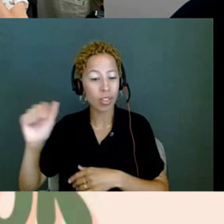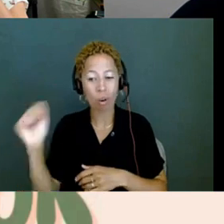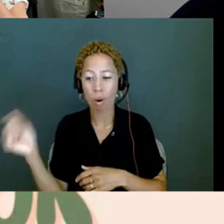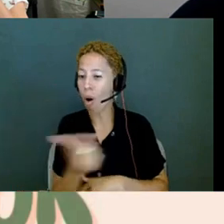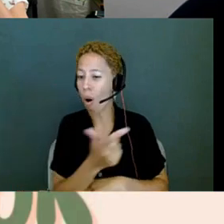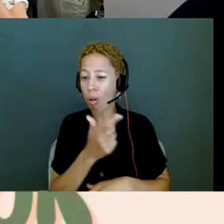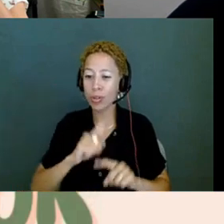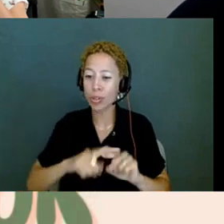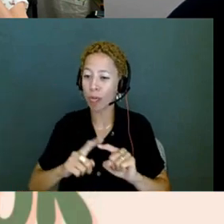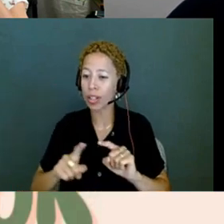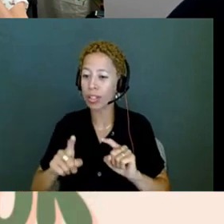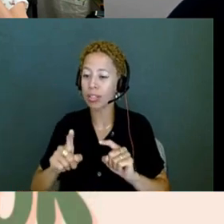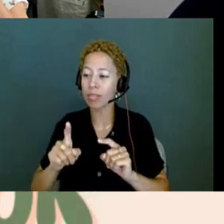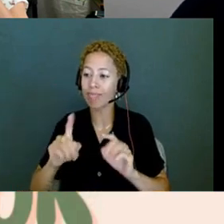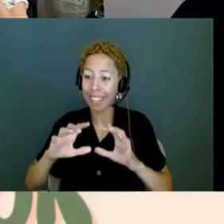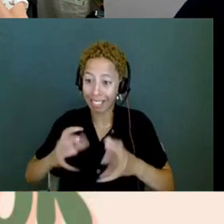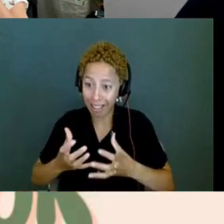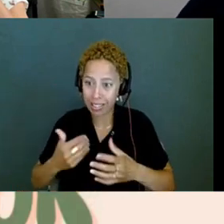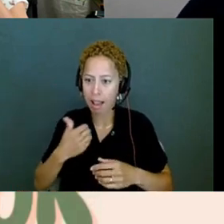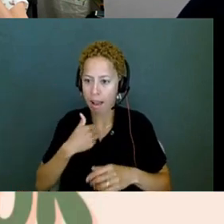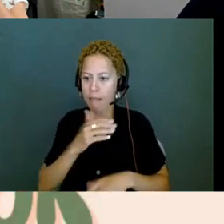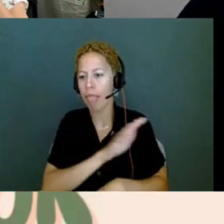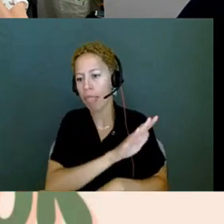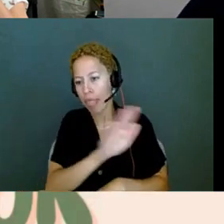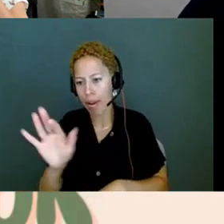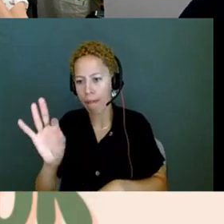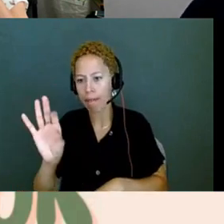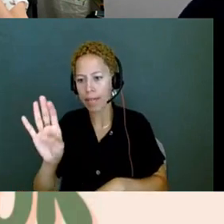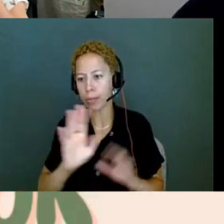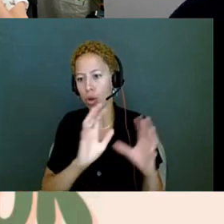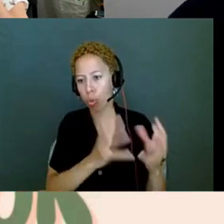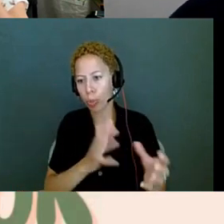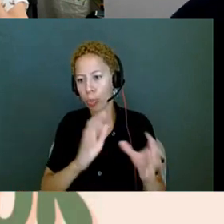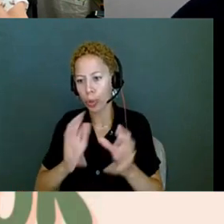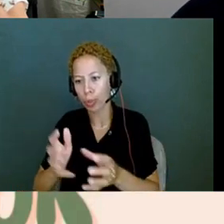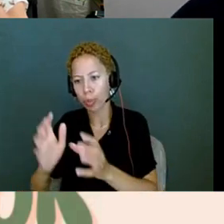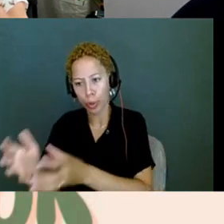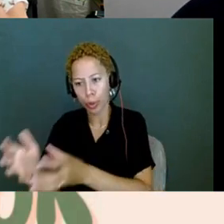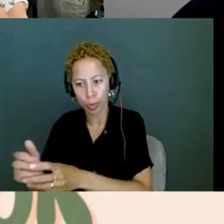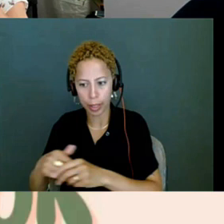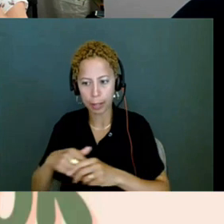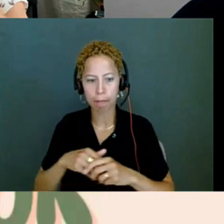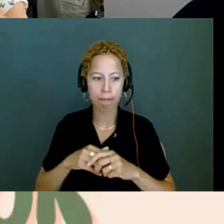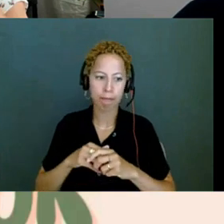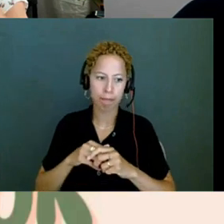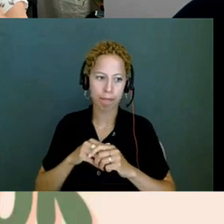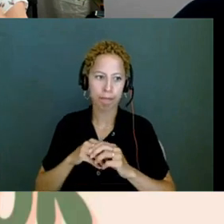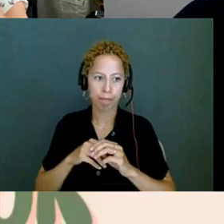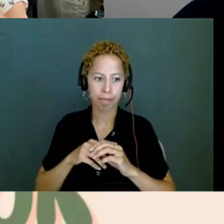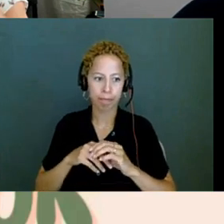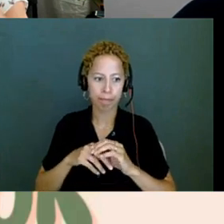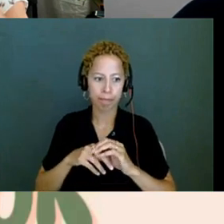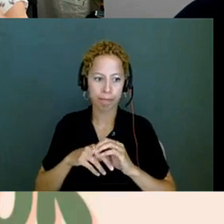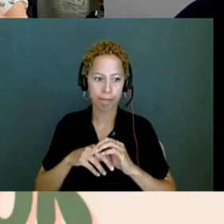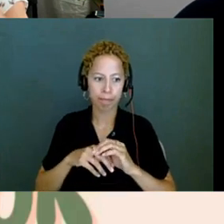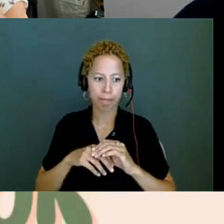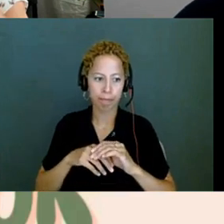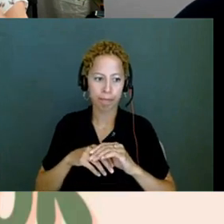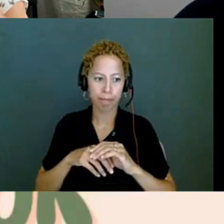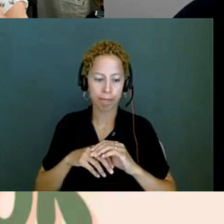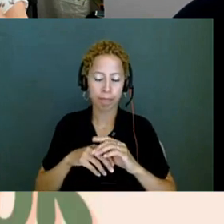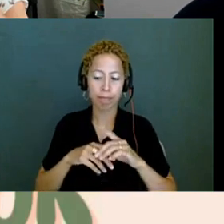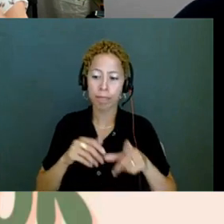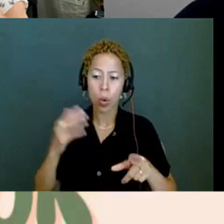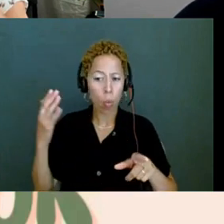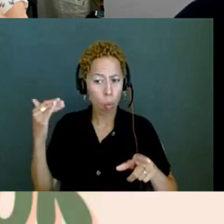groups. And my preference for this is for us